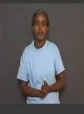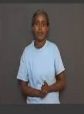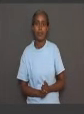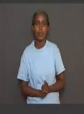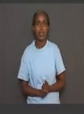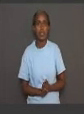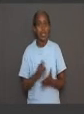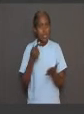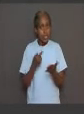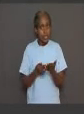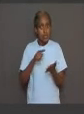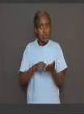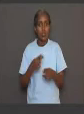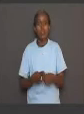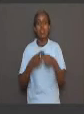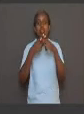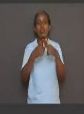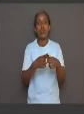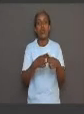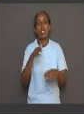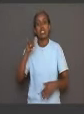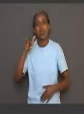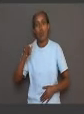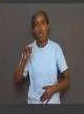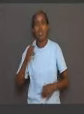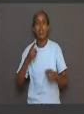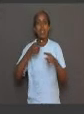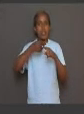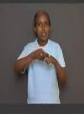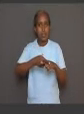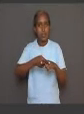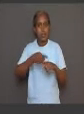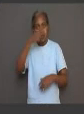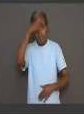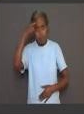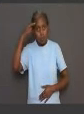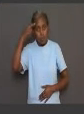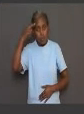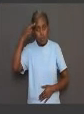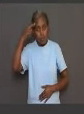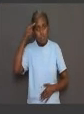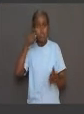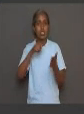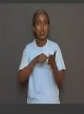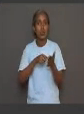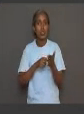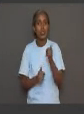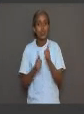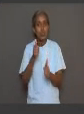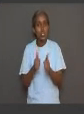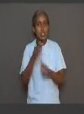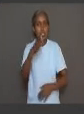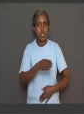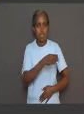This point is called the y-intercept because it is the point at which the